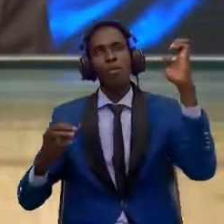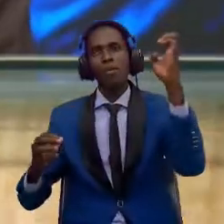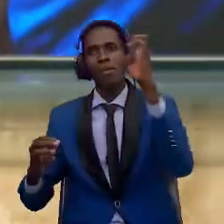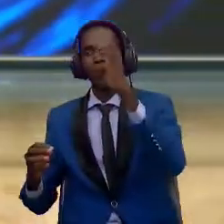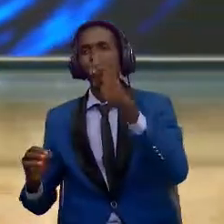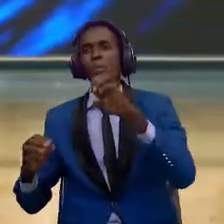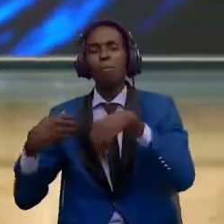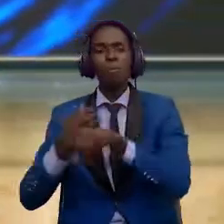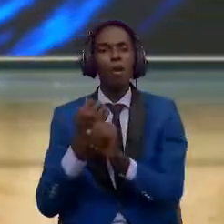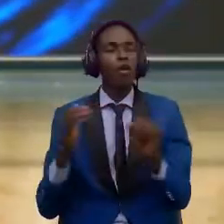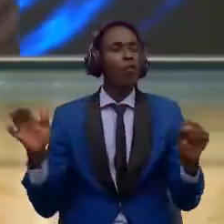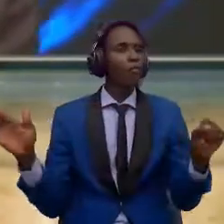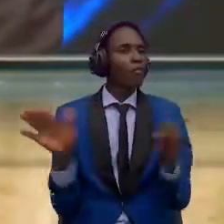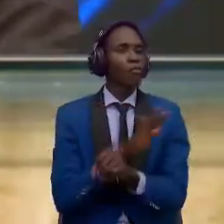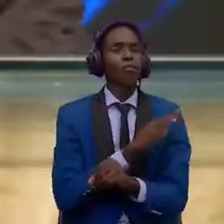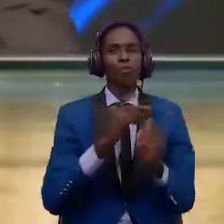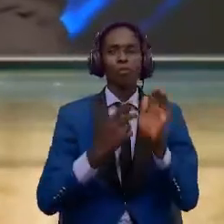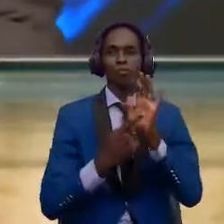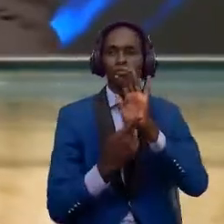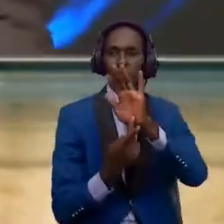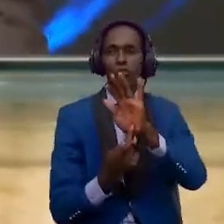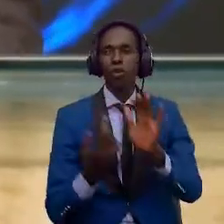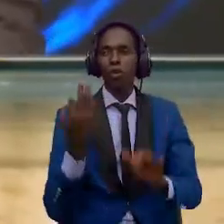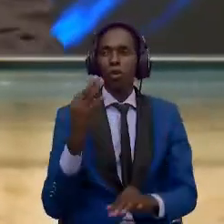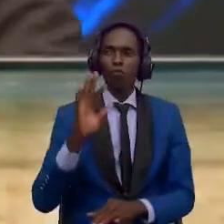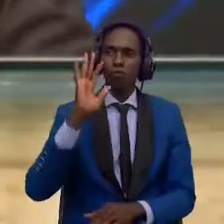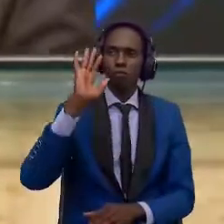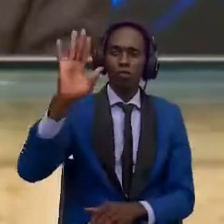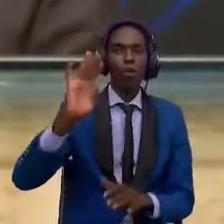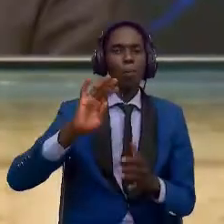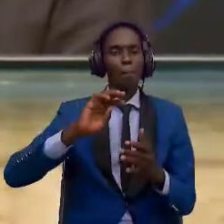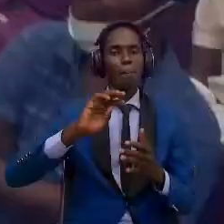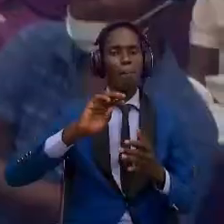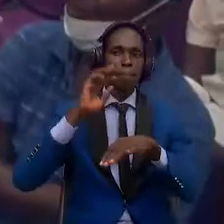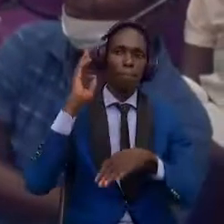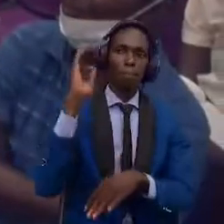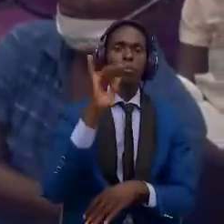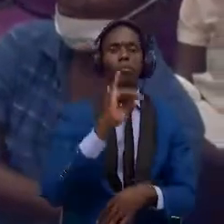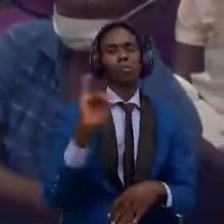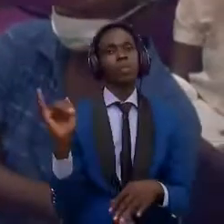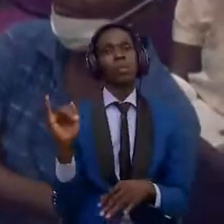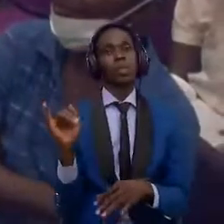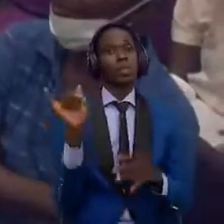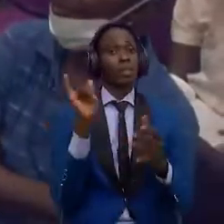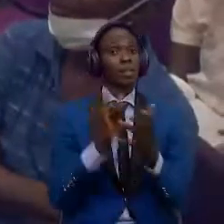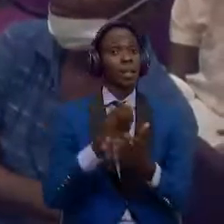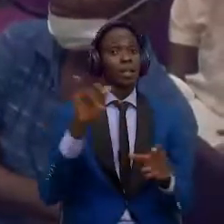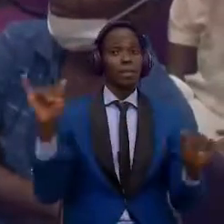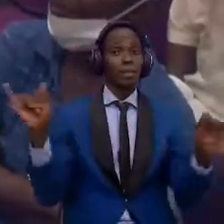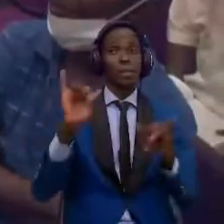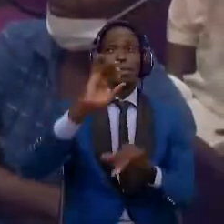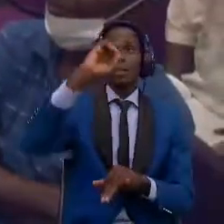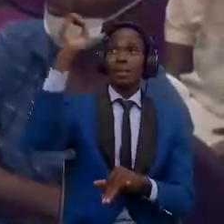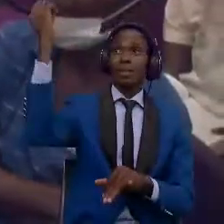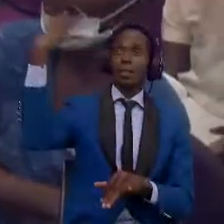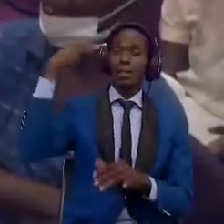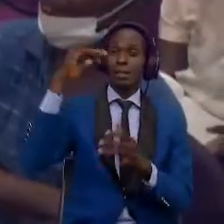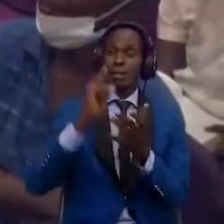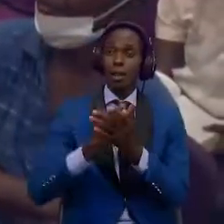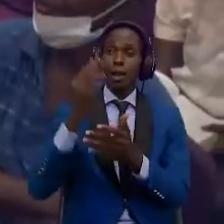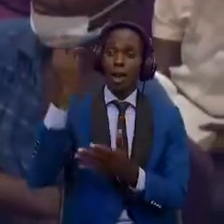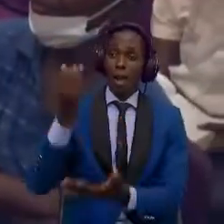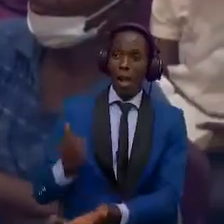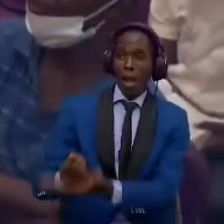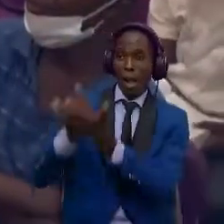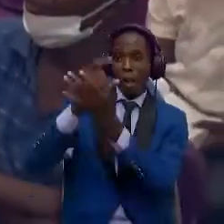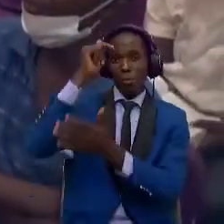of thy ministry. That same grace that helped that young man, Timothy, will help